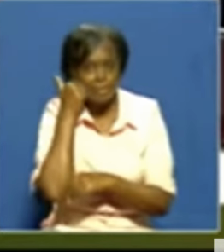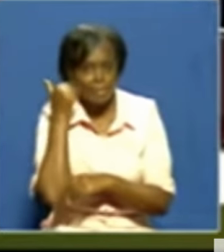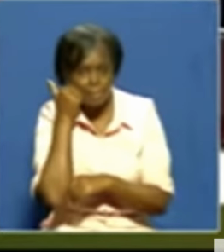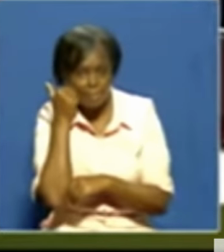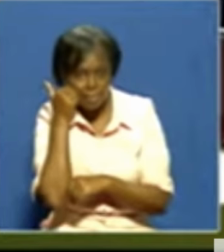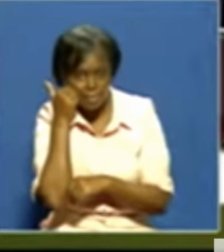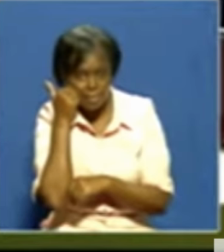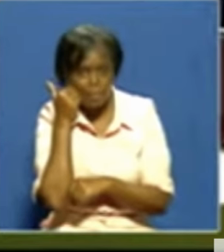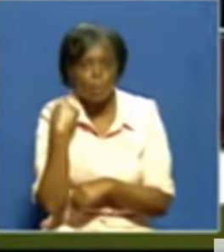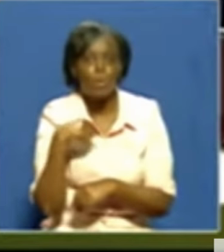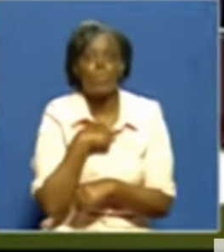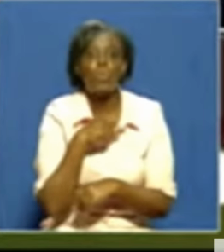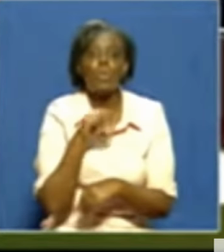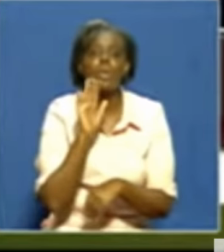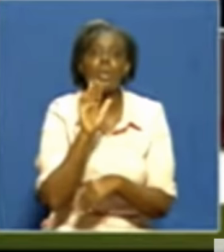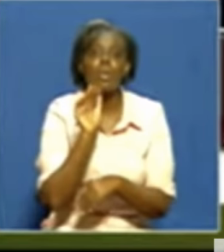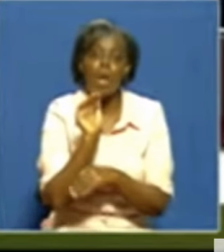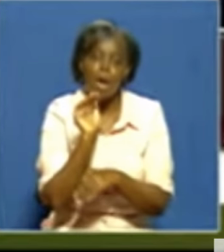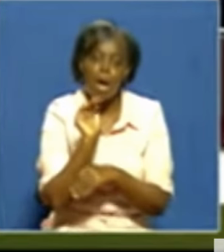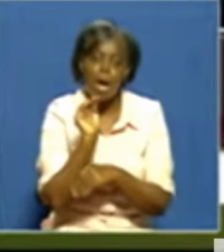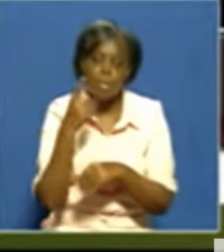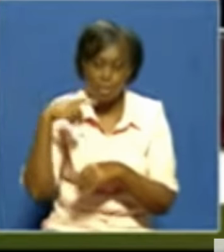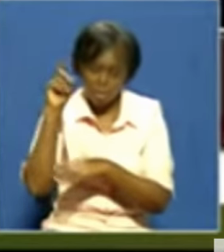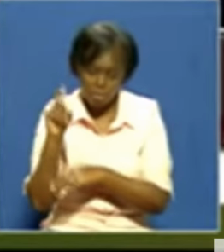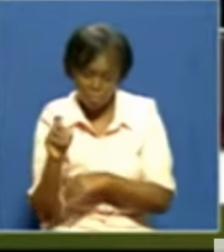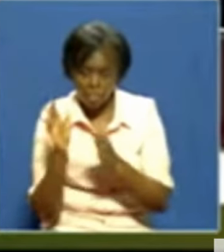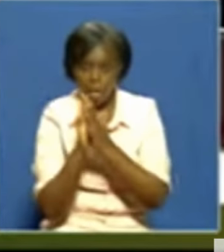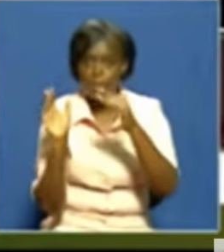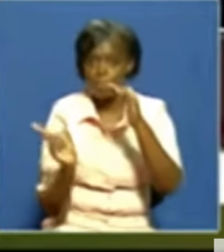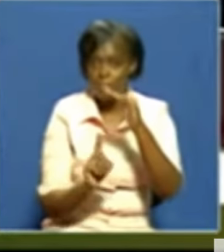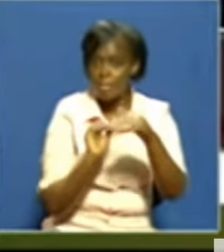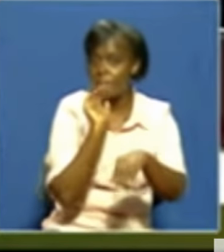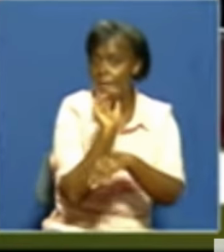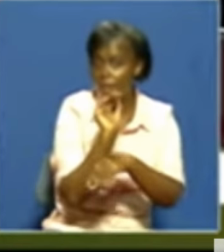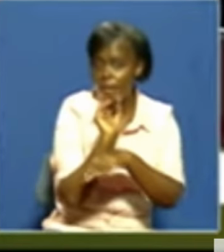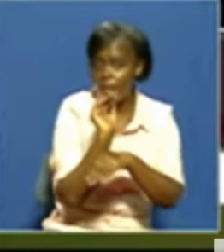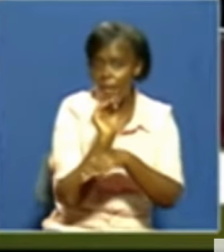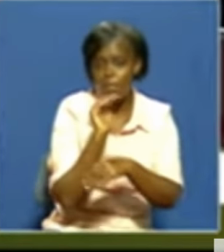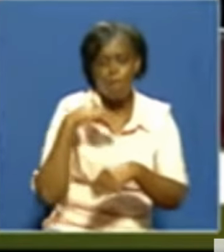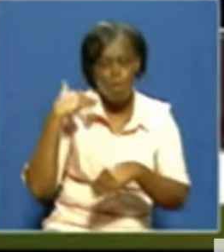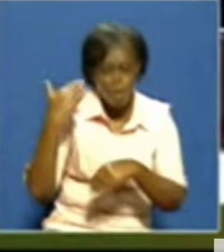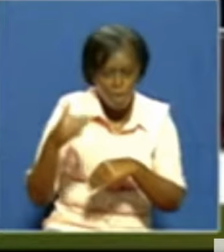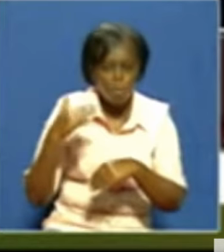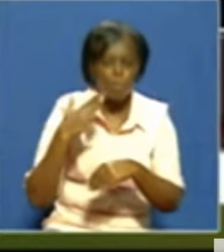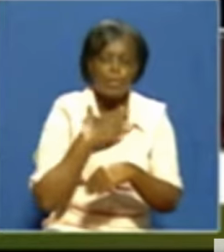so we want to ask the executive and the ministry to really endeavor